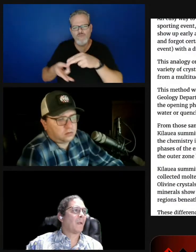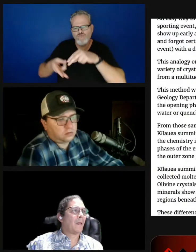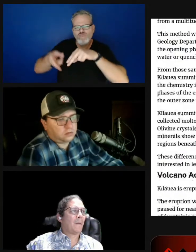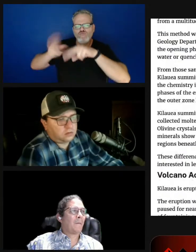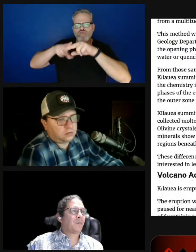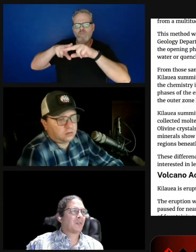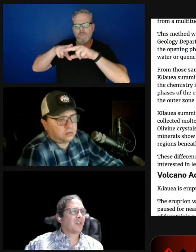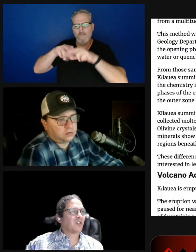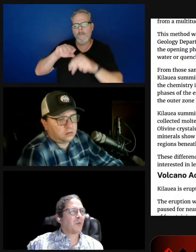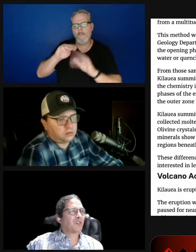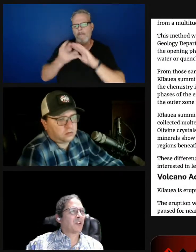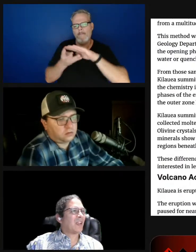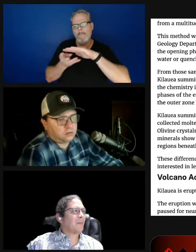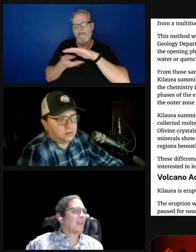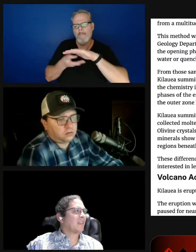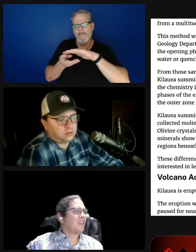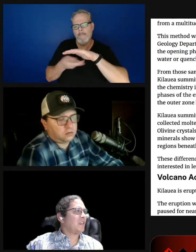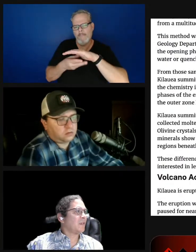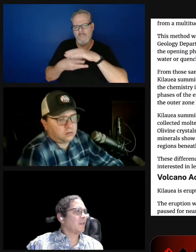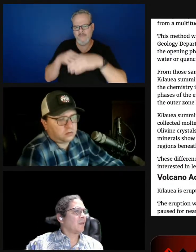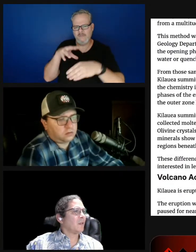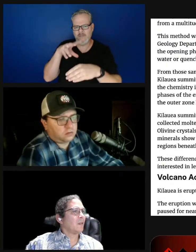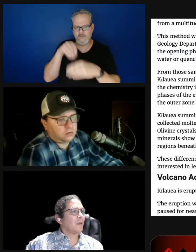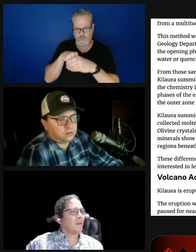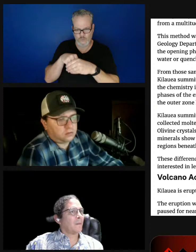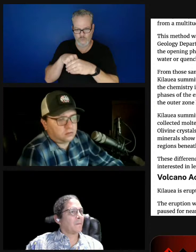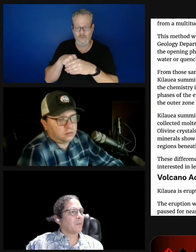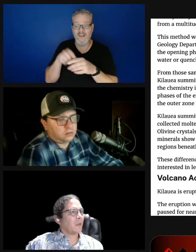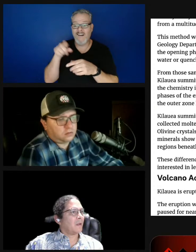there. This is also posted online with that key,